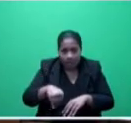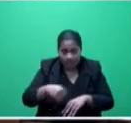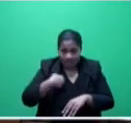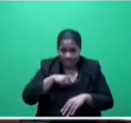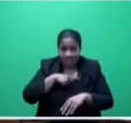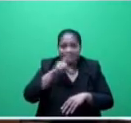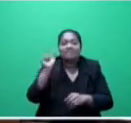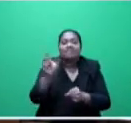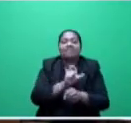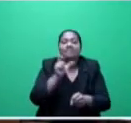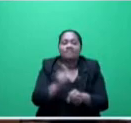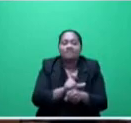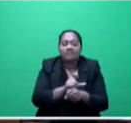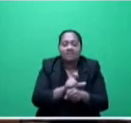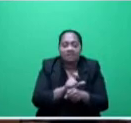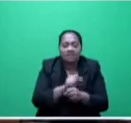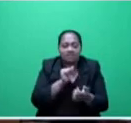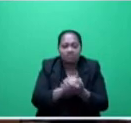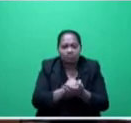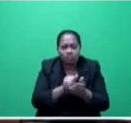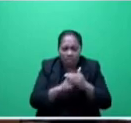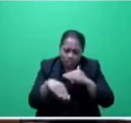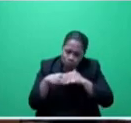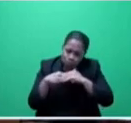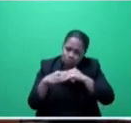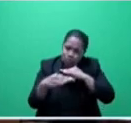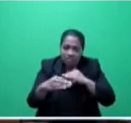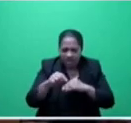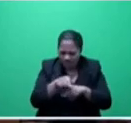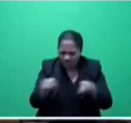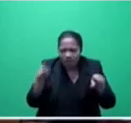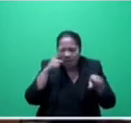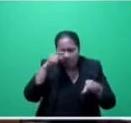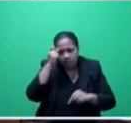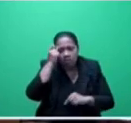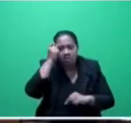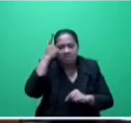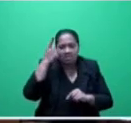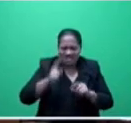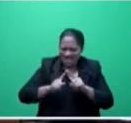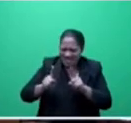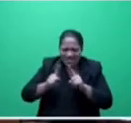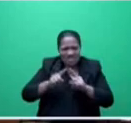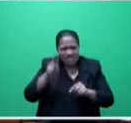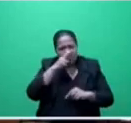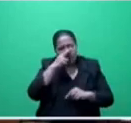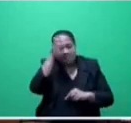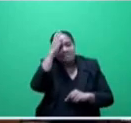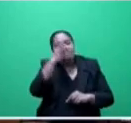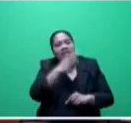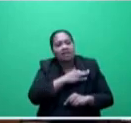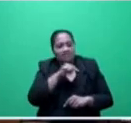create a common platform and understanding for people of different races and beliefs in this